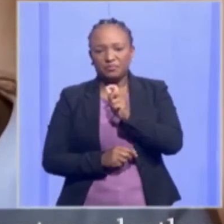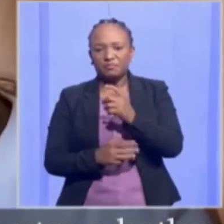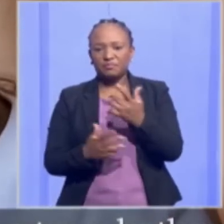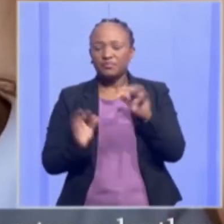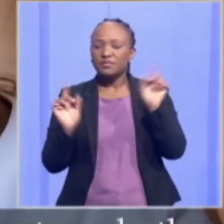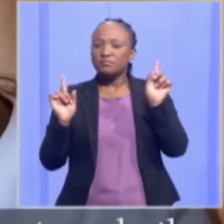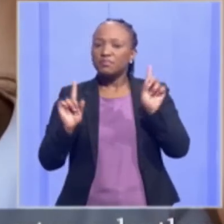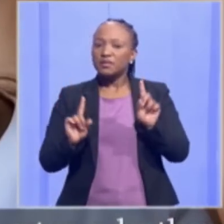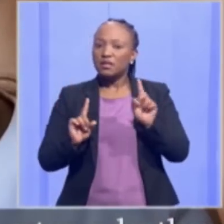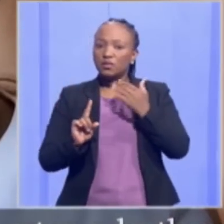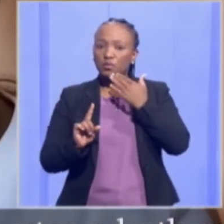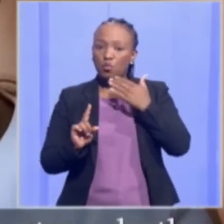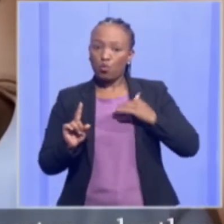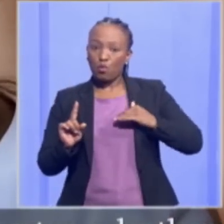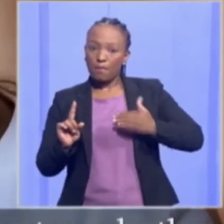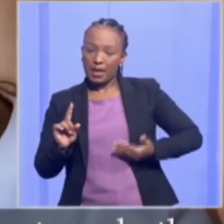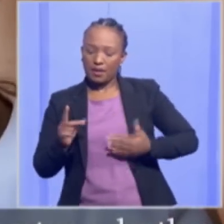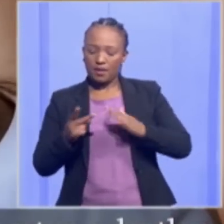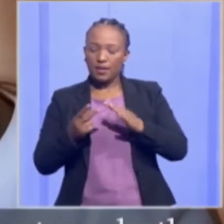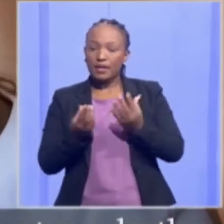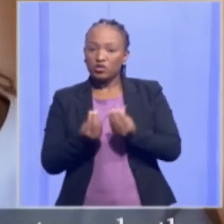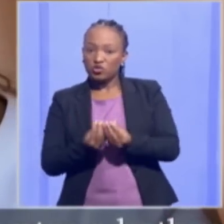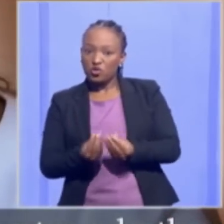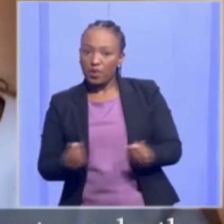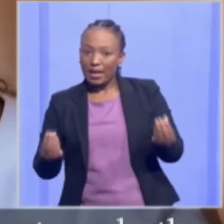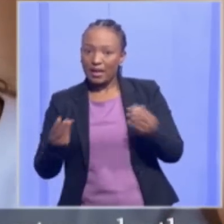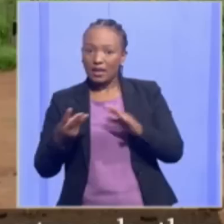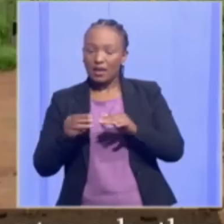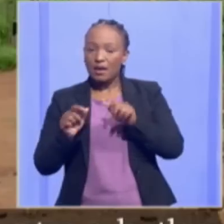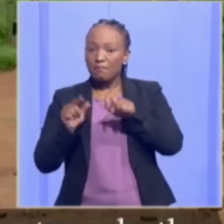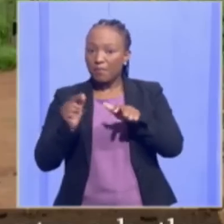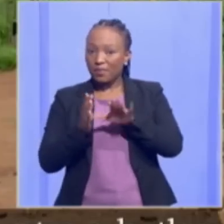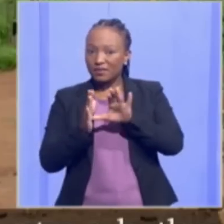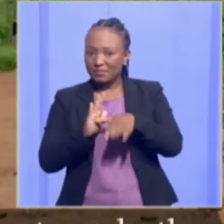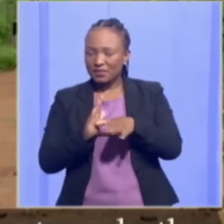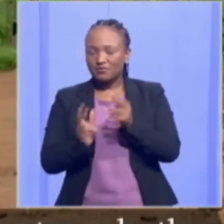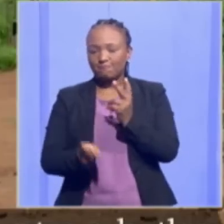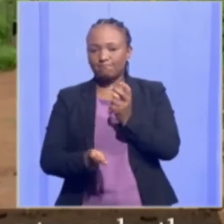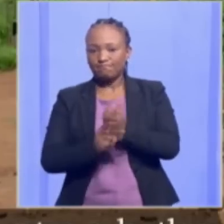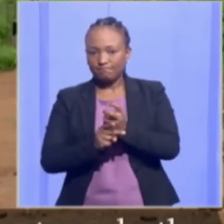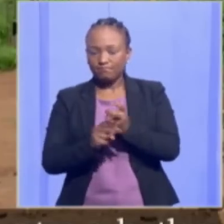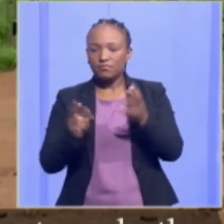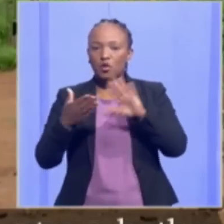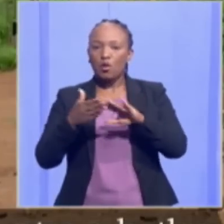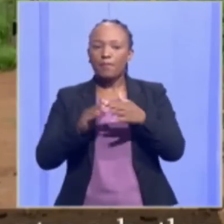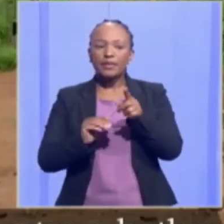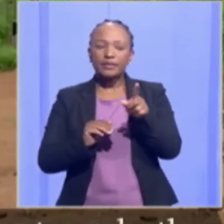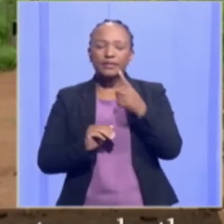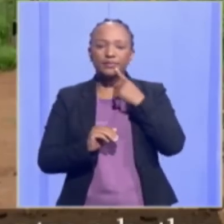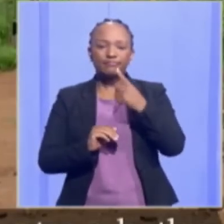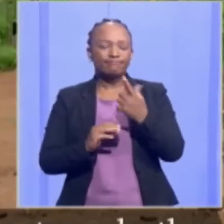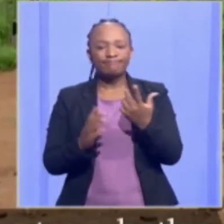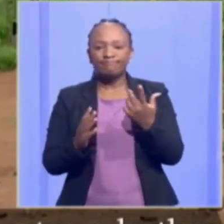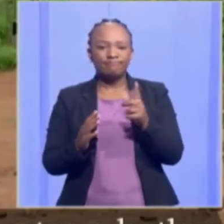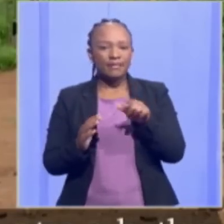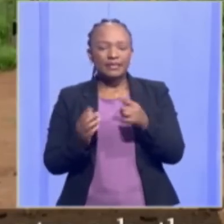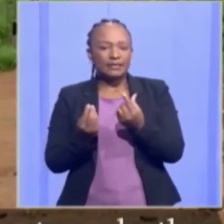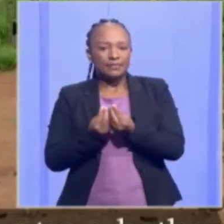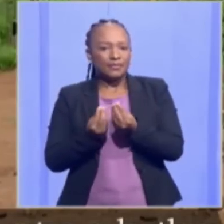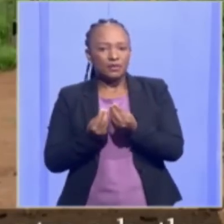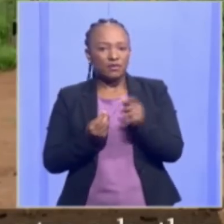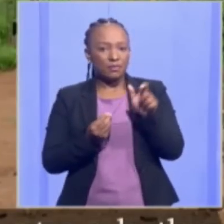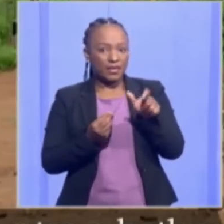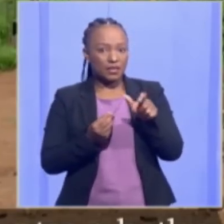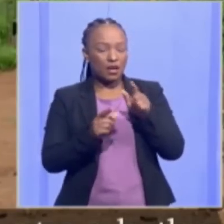for women and also children and people with disability. Baahi ba tsa boipiletso ba hore ho nkwe mehato ya molao kgahlano le